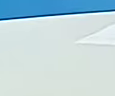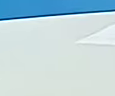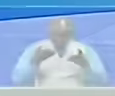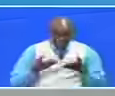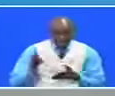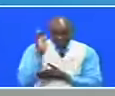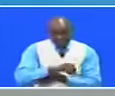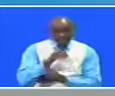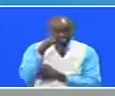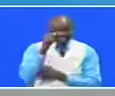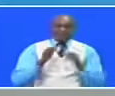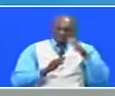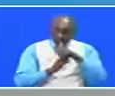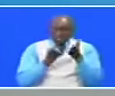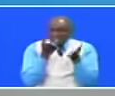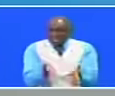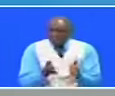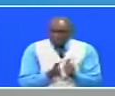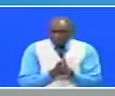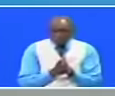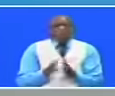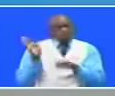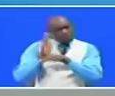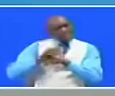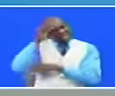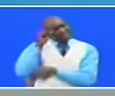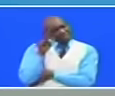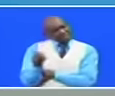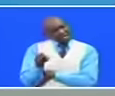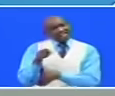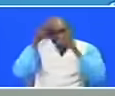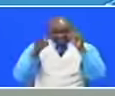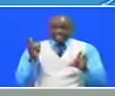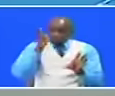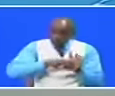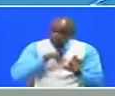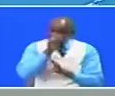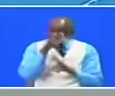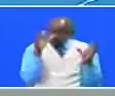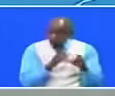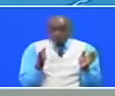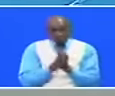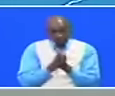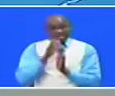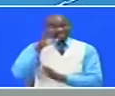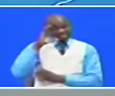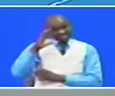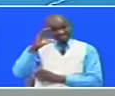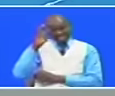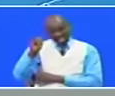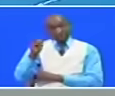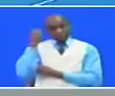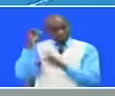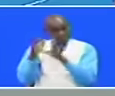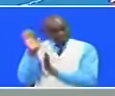Welcome back to KTN Prime. So the Met Governor Isaac Ruto has decided to join NASA alongside his Chama Shinani